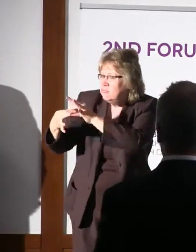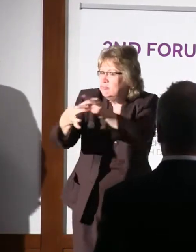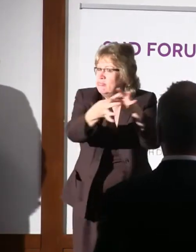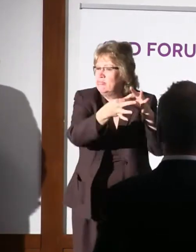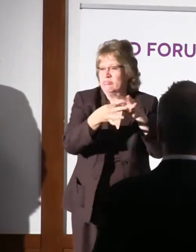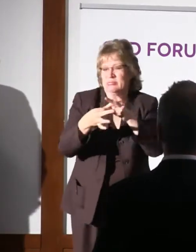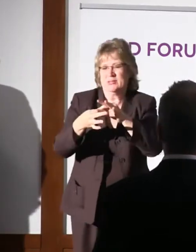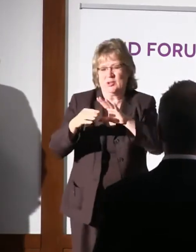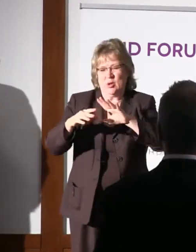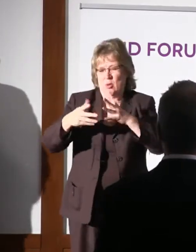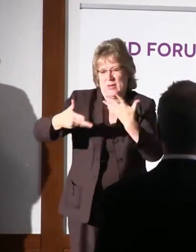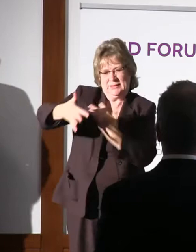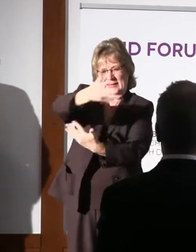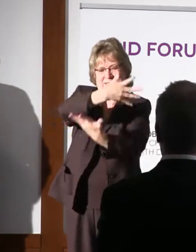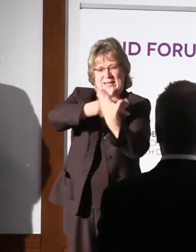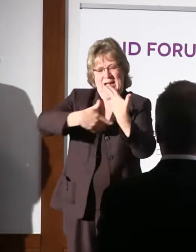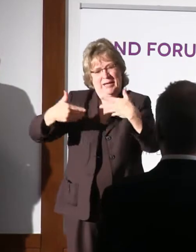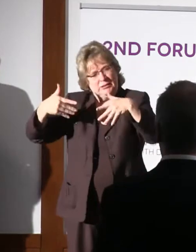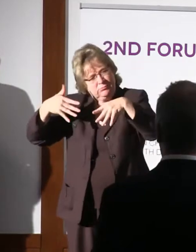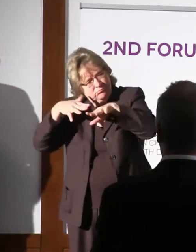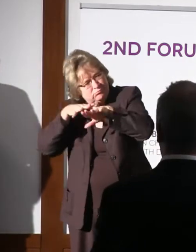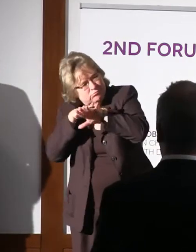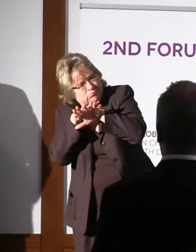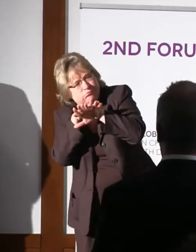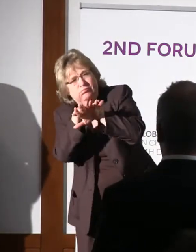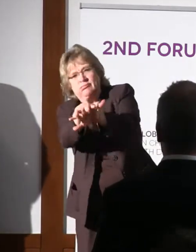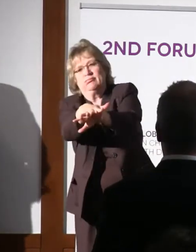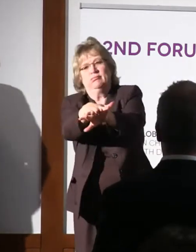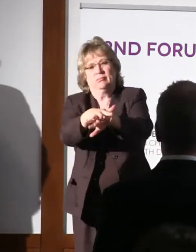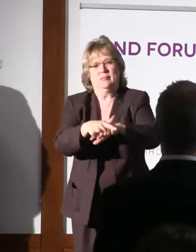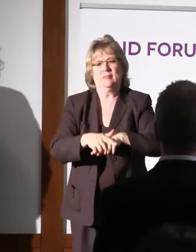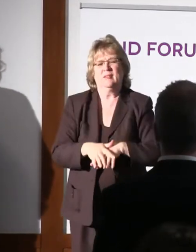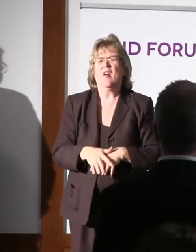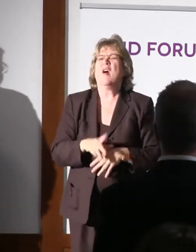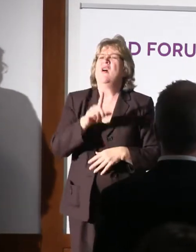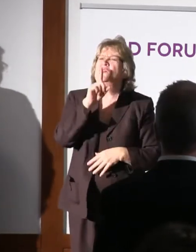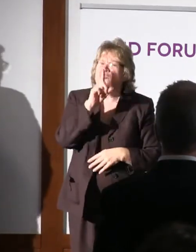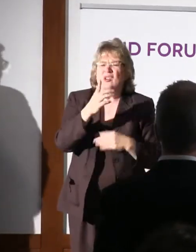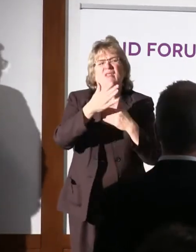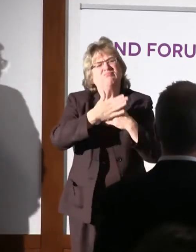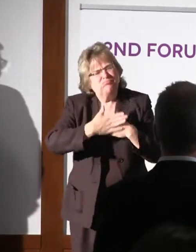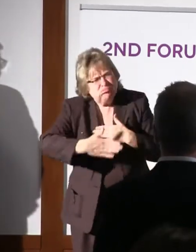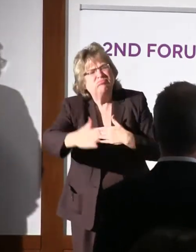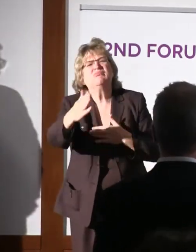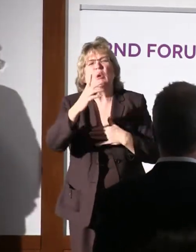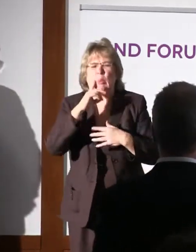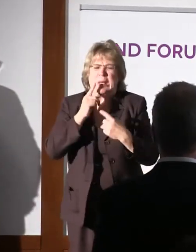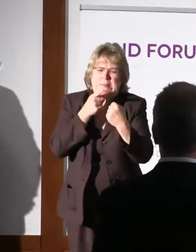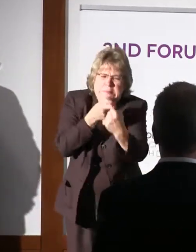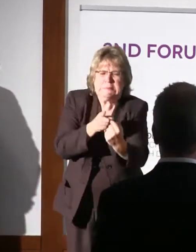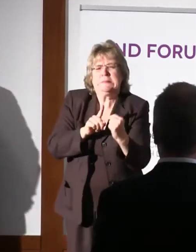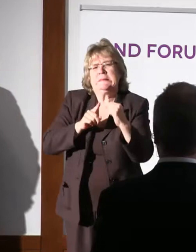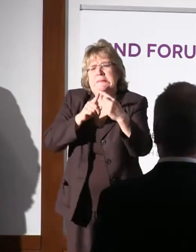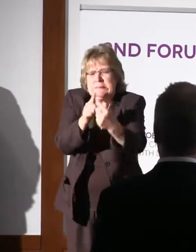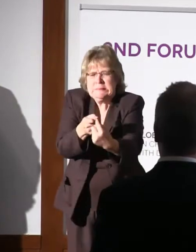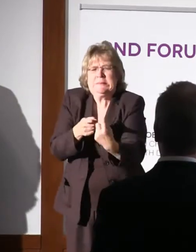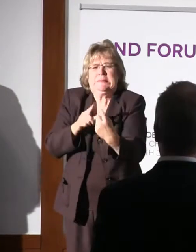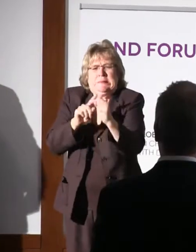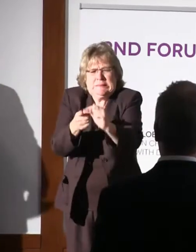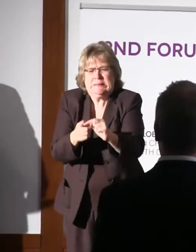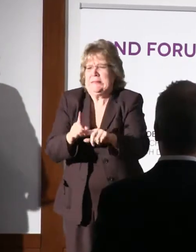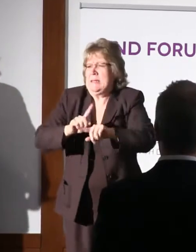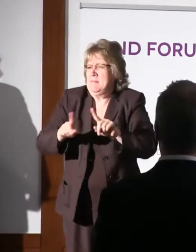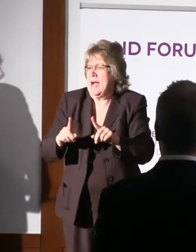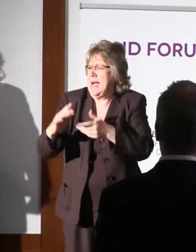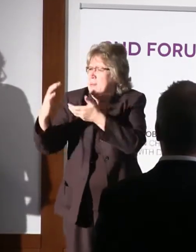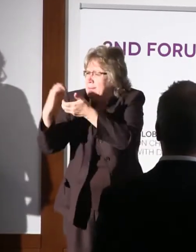how, going forward, we will tackle the many challenges that still lie ahead. Many of you were